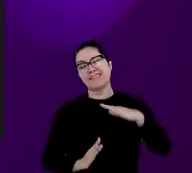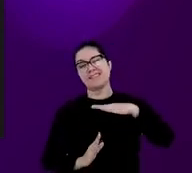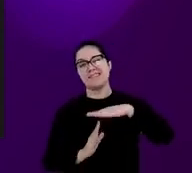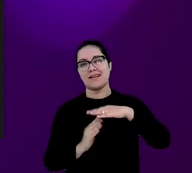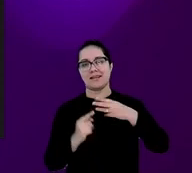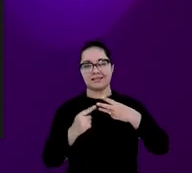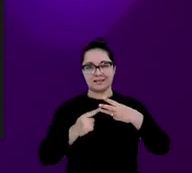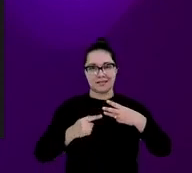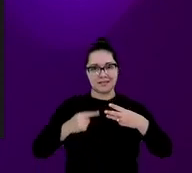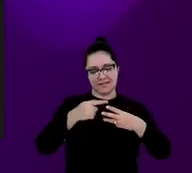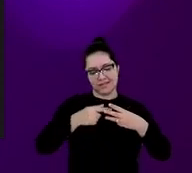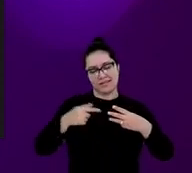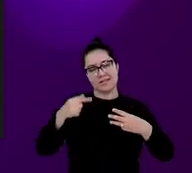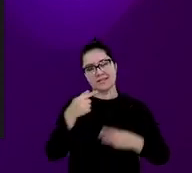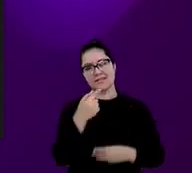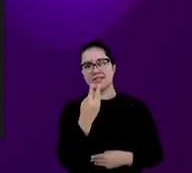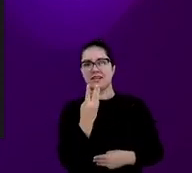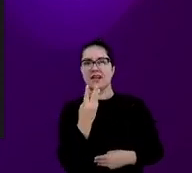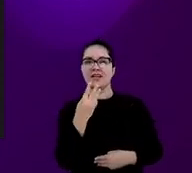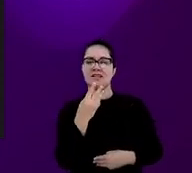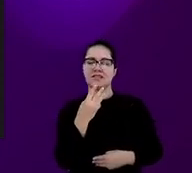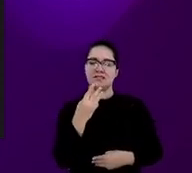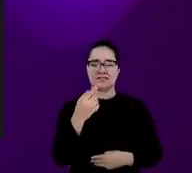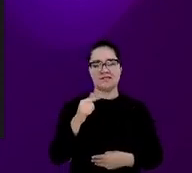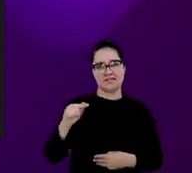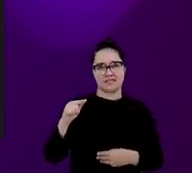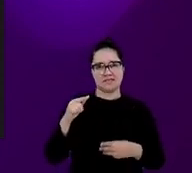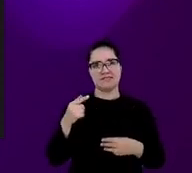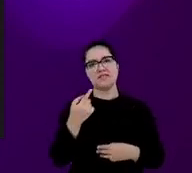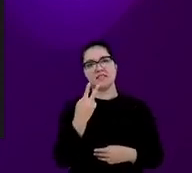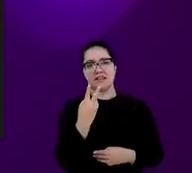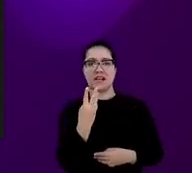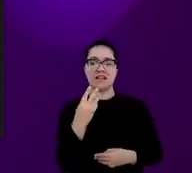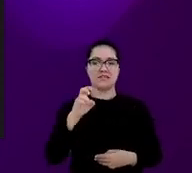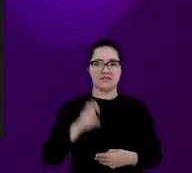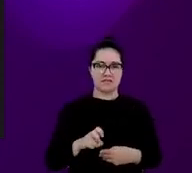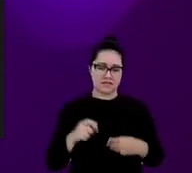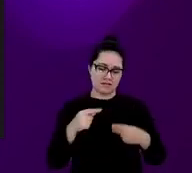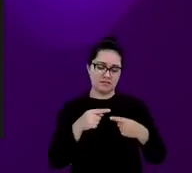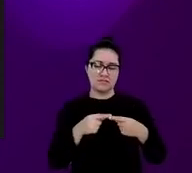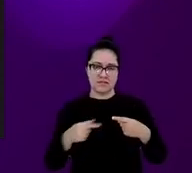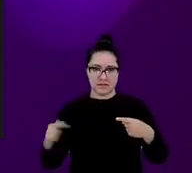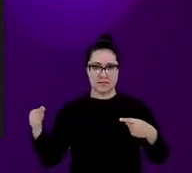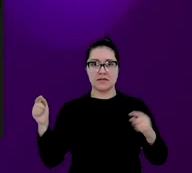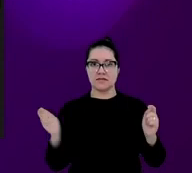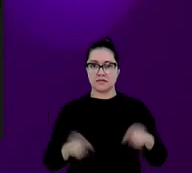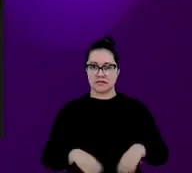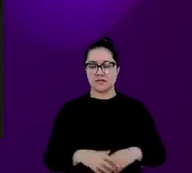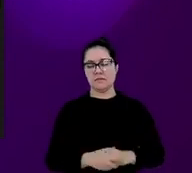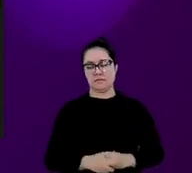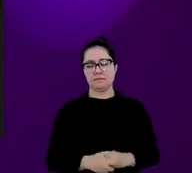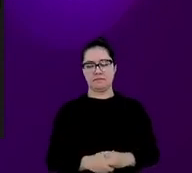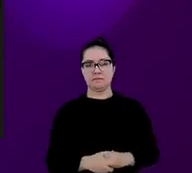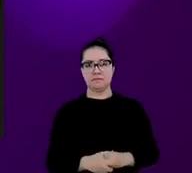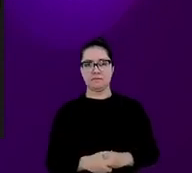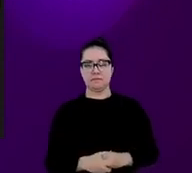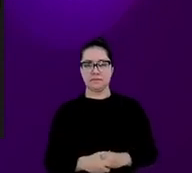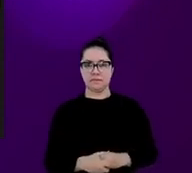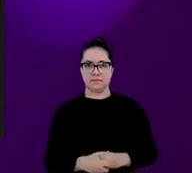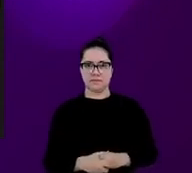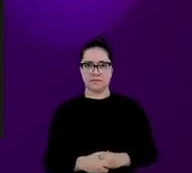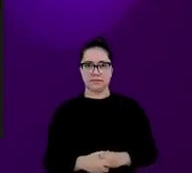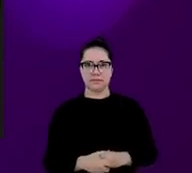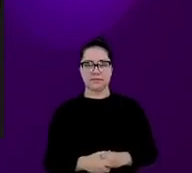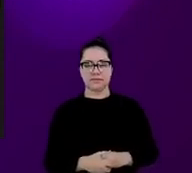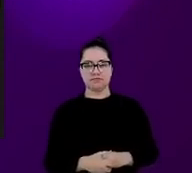got amazing results, almost as good as 2 times per week. Right. That's interesting. And what wavelengths